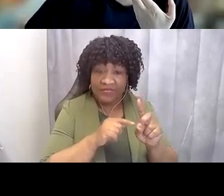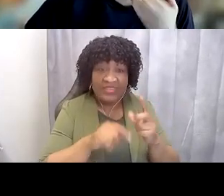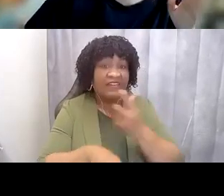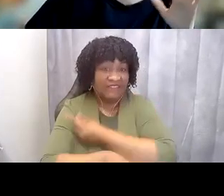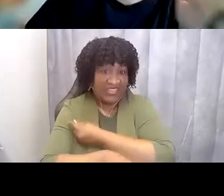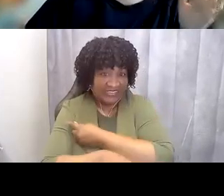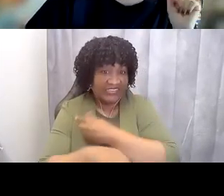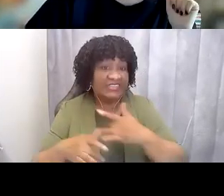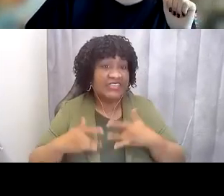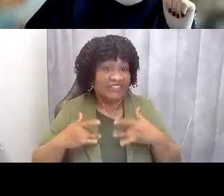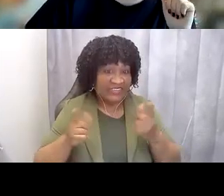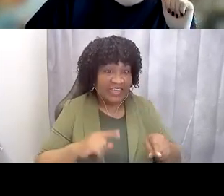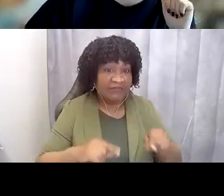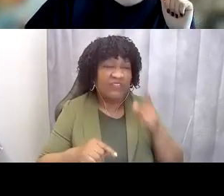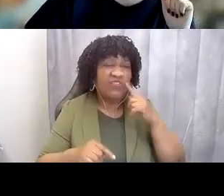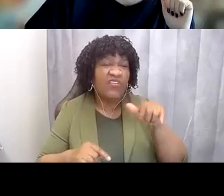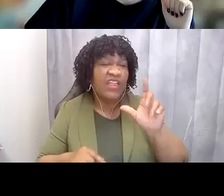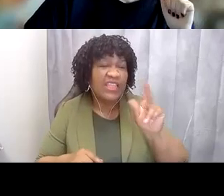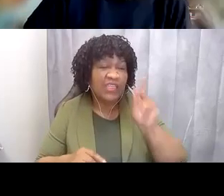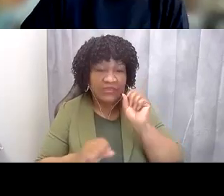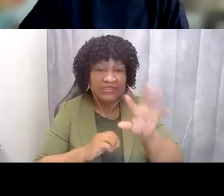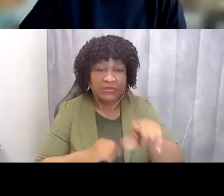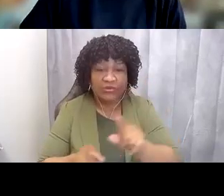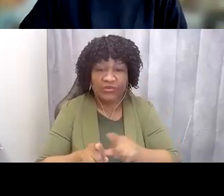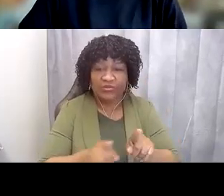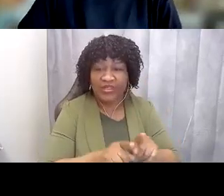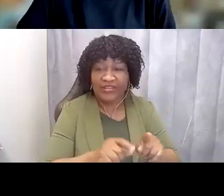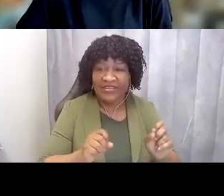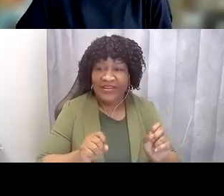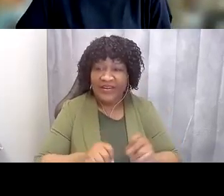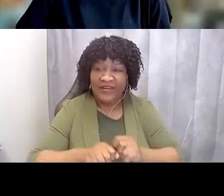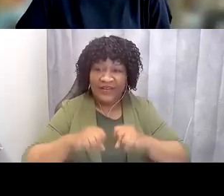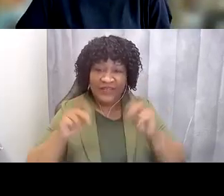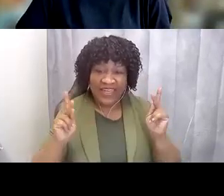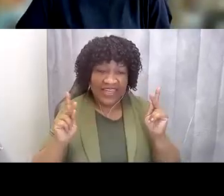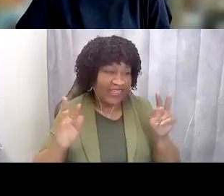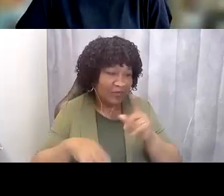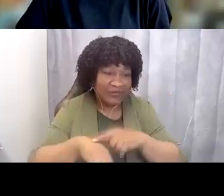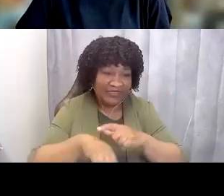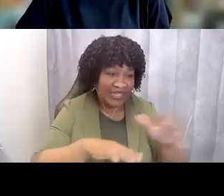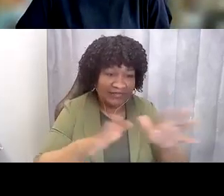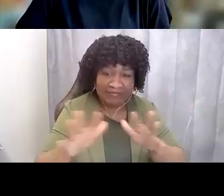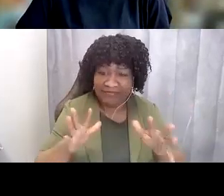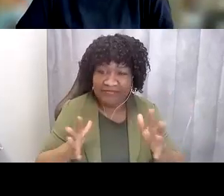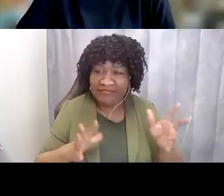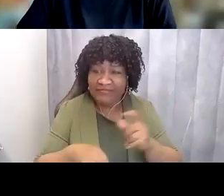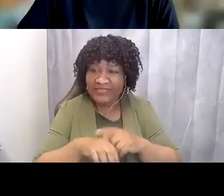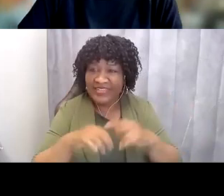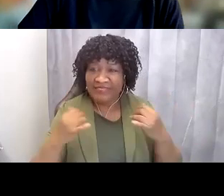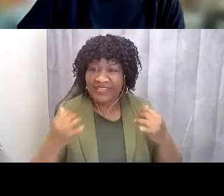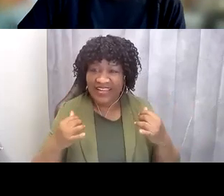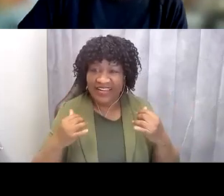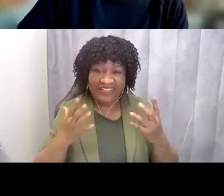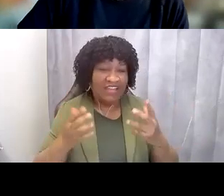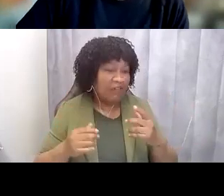vaccine event link as well. All right, I haven't even looked at the time. Where are we at? Oh, I'm not doing too